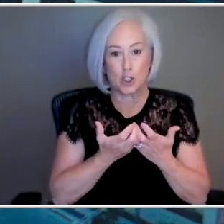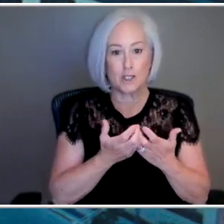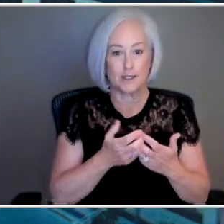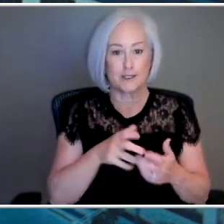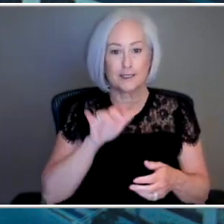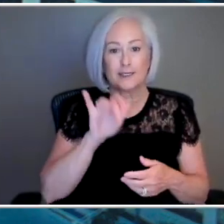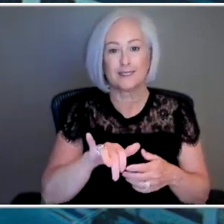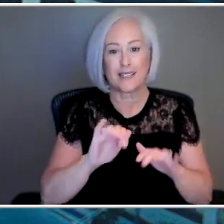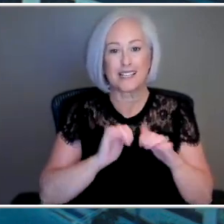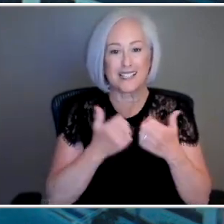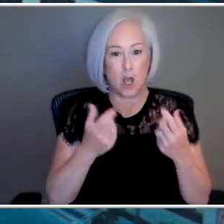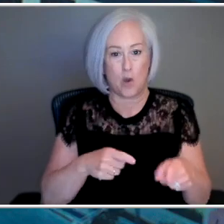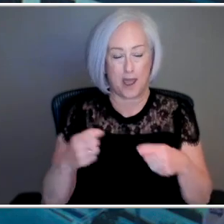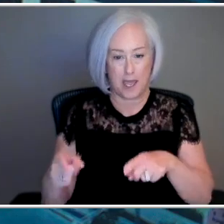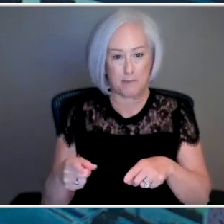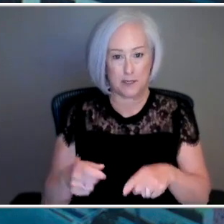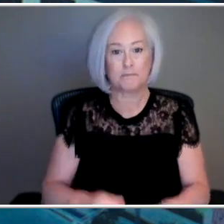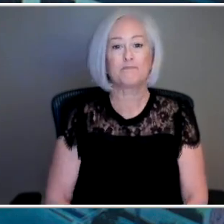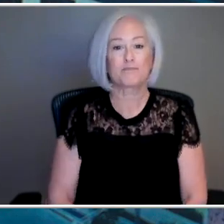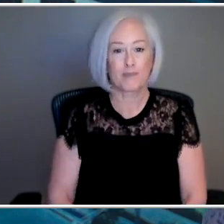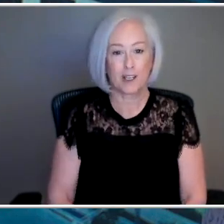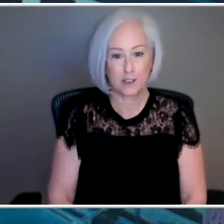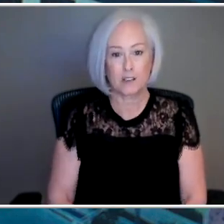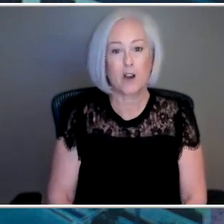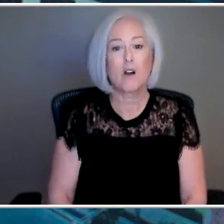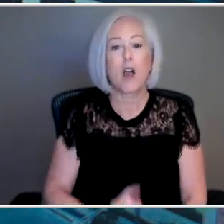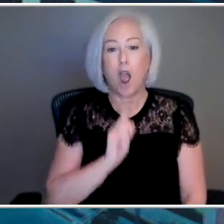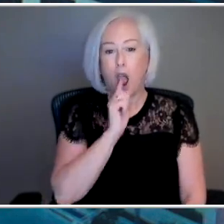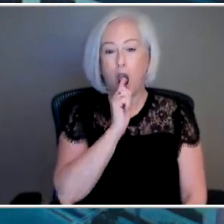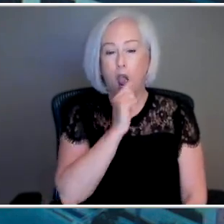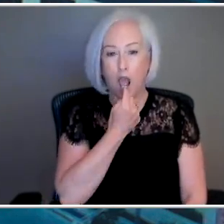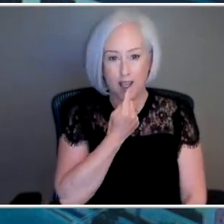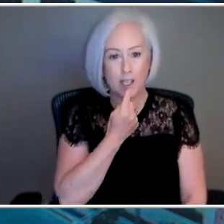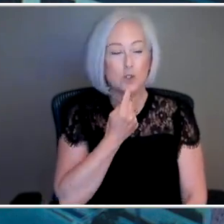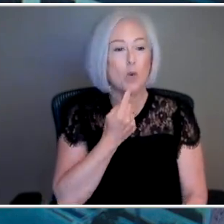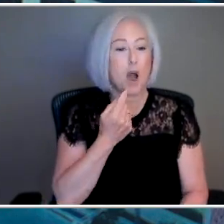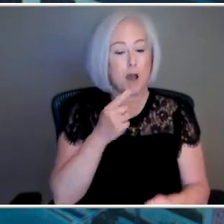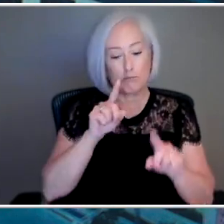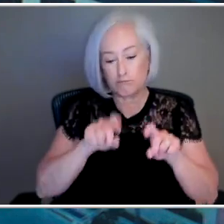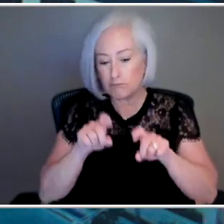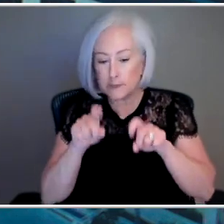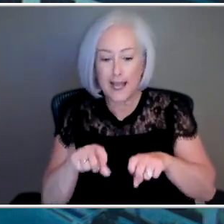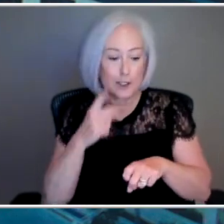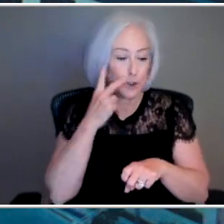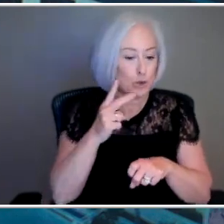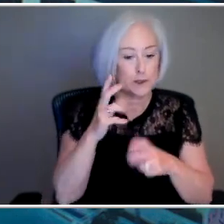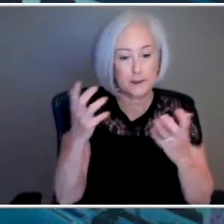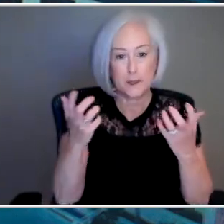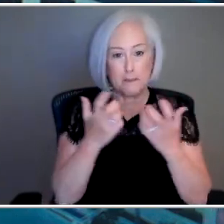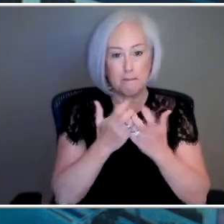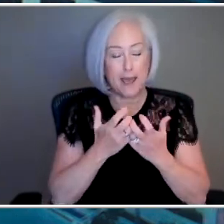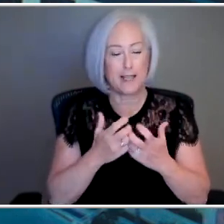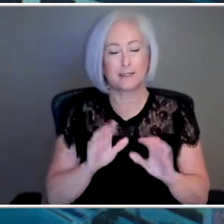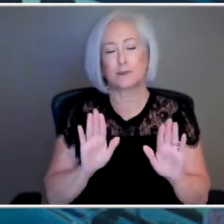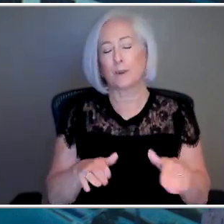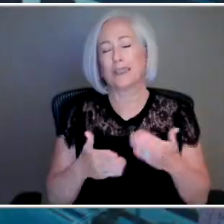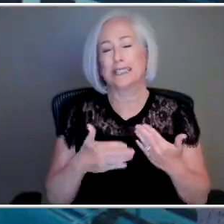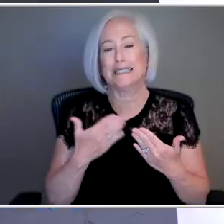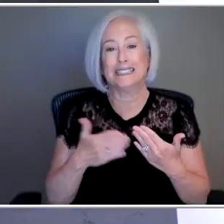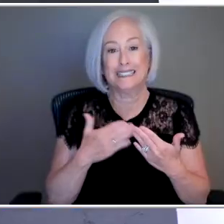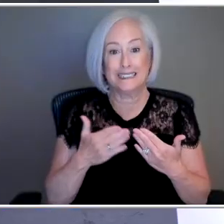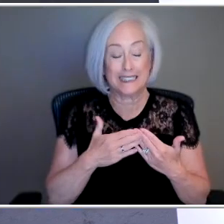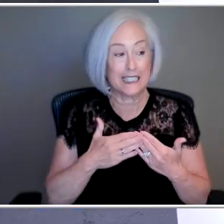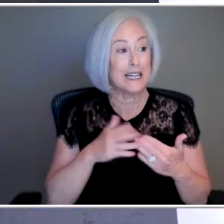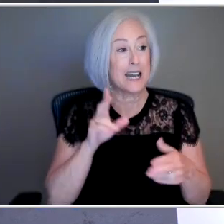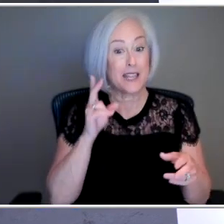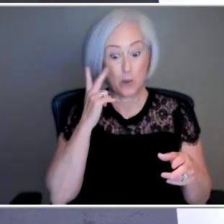I did get swabbed, which was very easy, and then we went from there to see who was going to be the best match for And Adrian. you mentioned